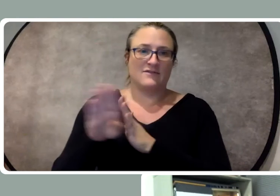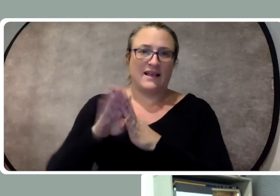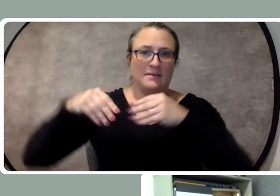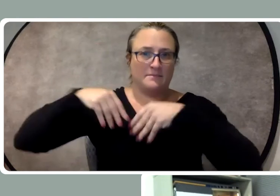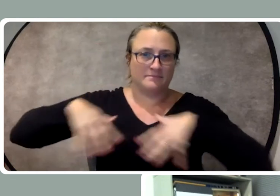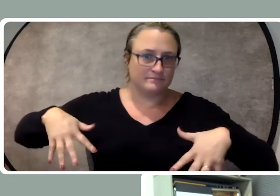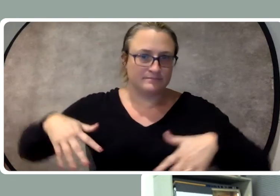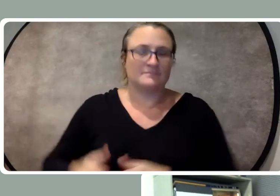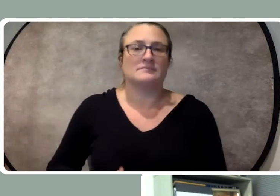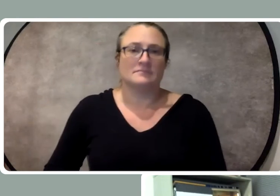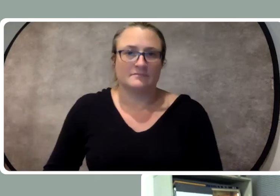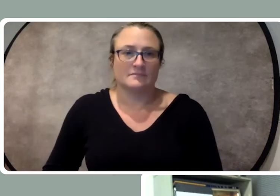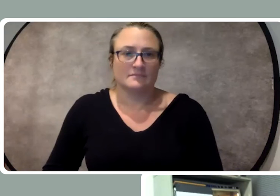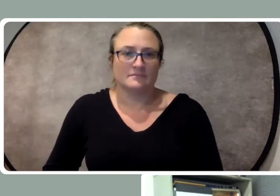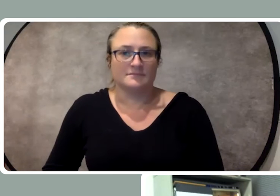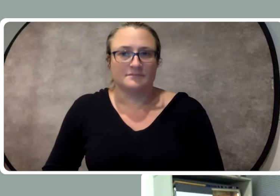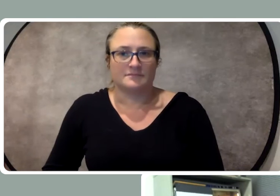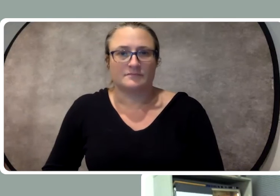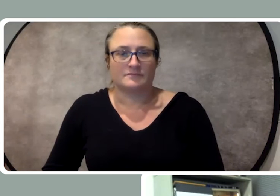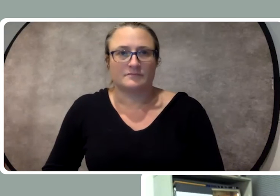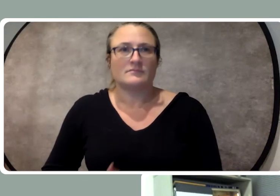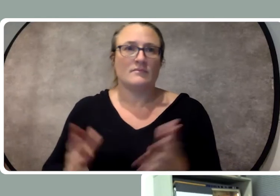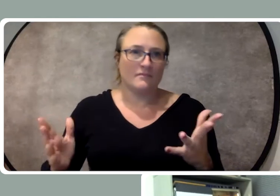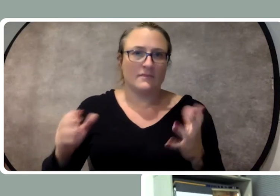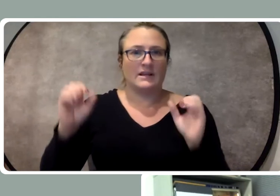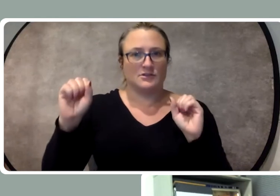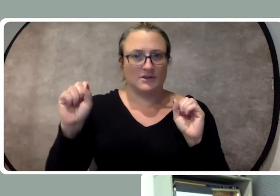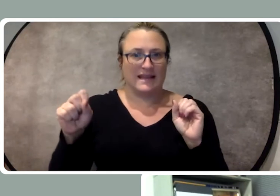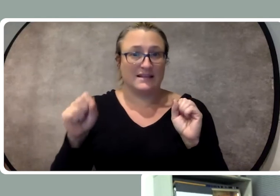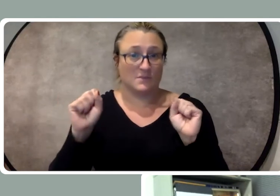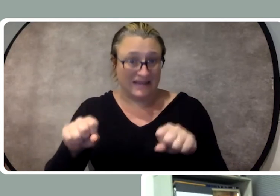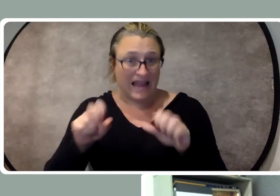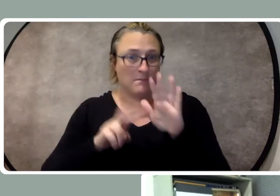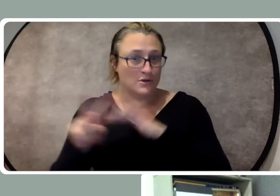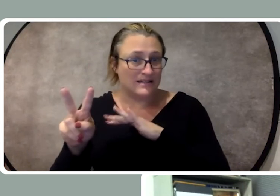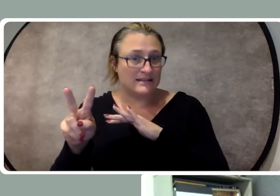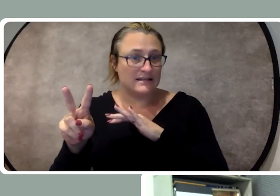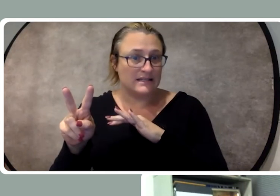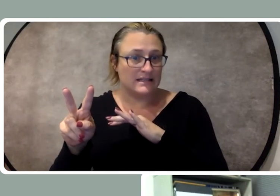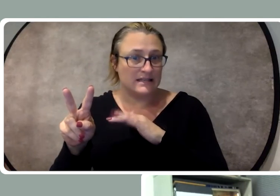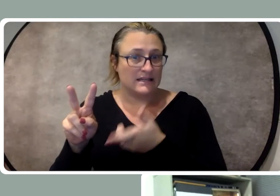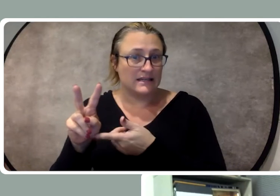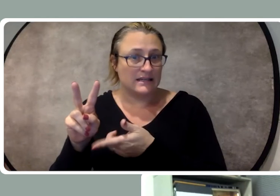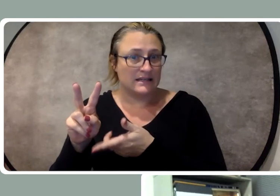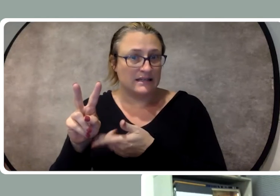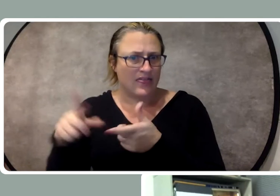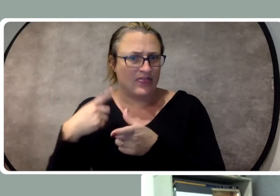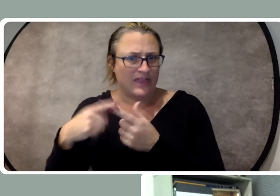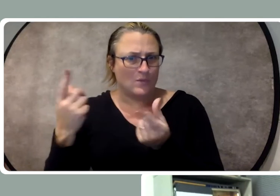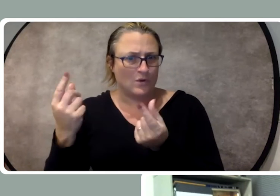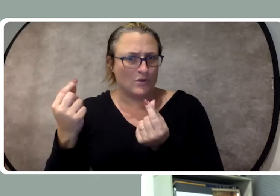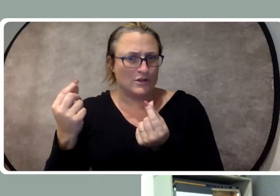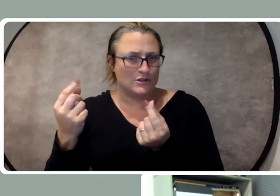metastases. So we know that we can predict this. The main question now is that what can we do about it?